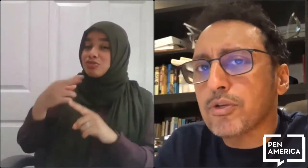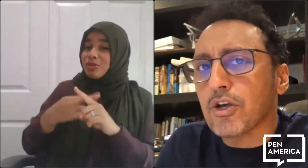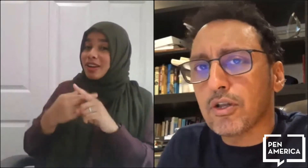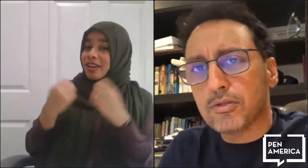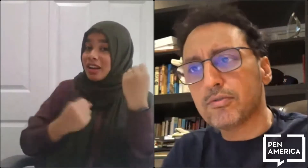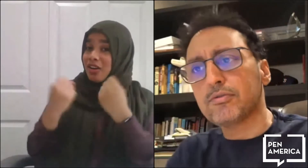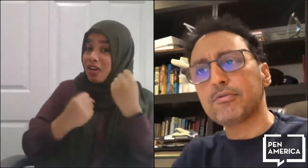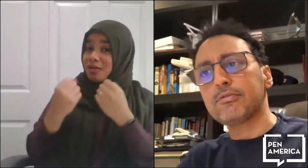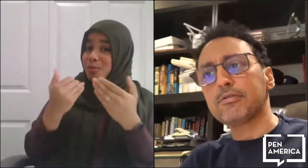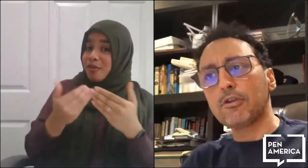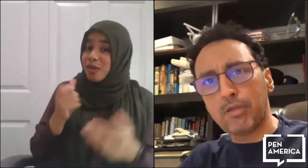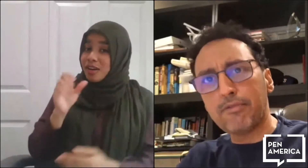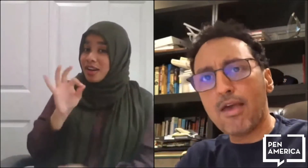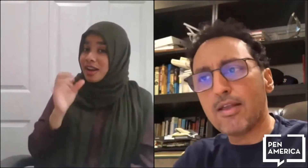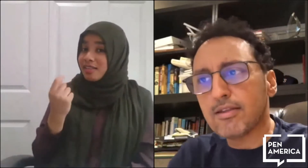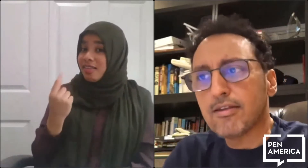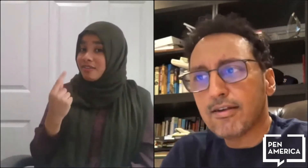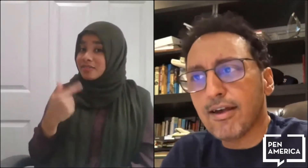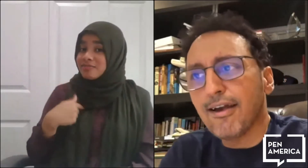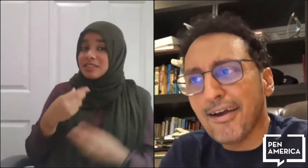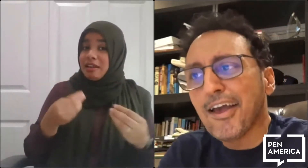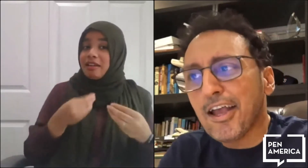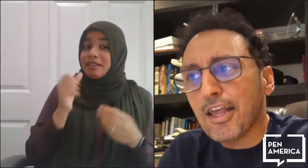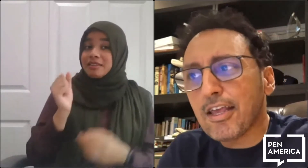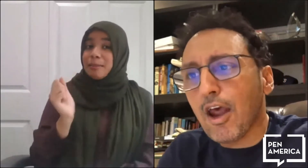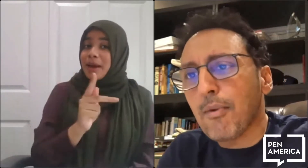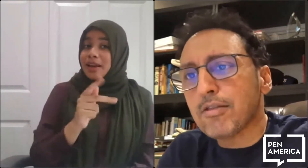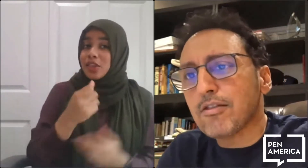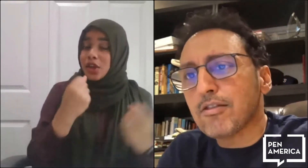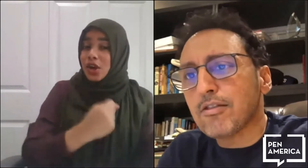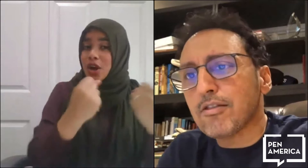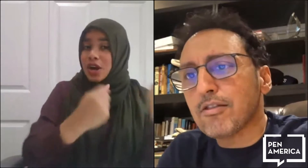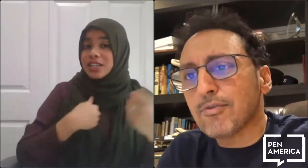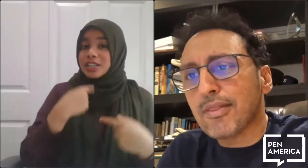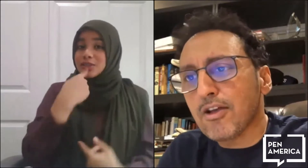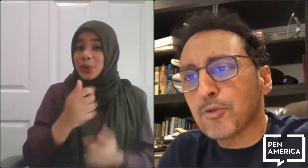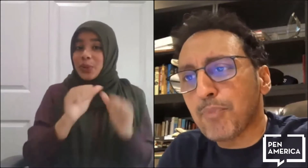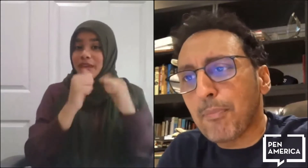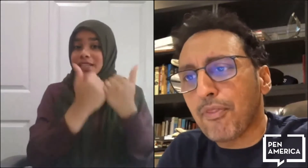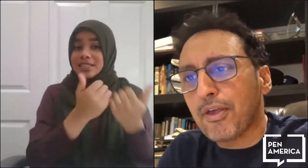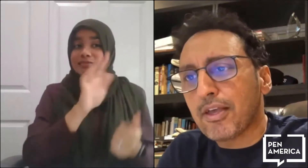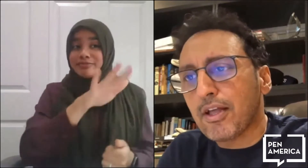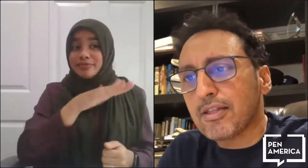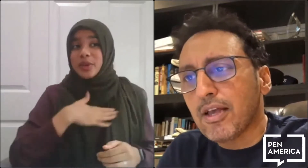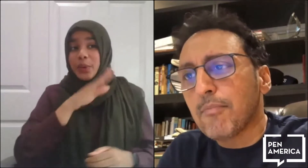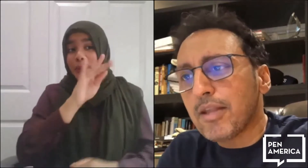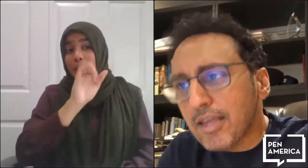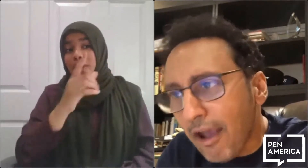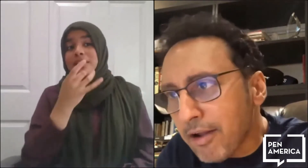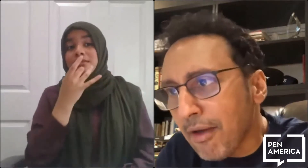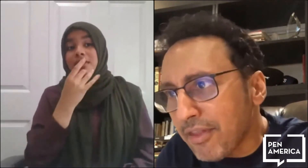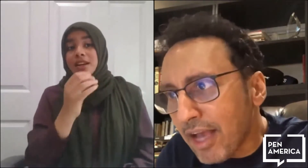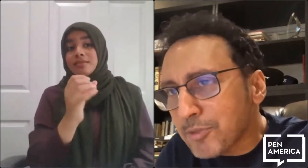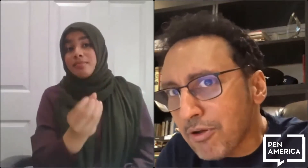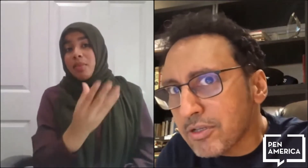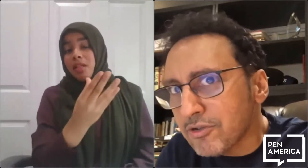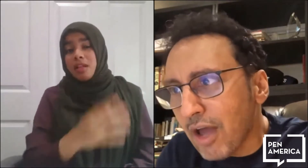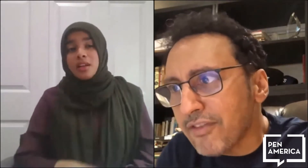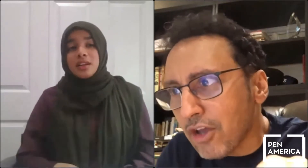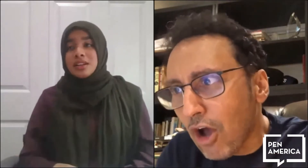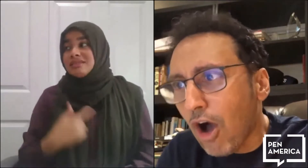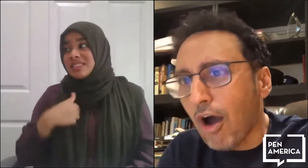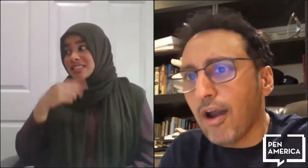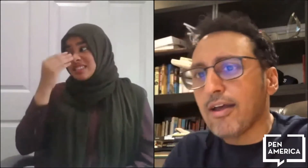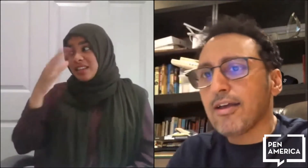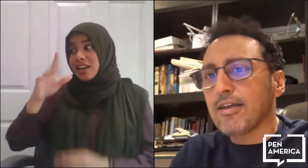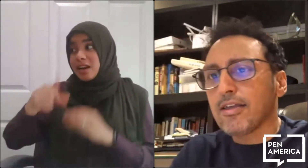oil light was on. You believe that? He didn't care about the 3,000 people they killed, but he cared about the next person driving